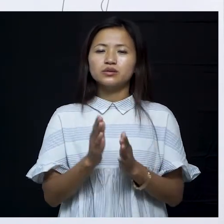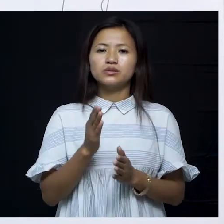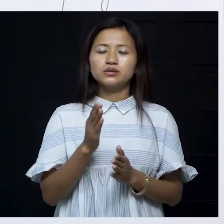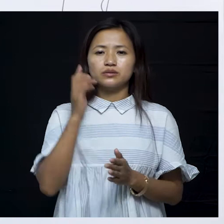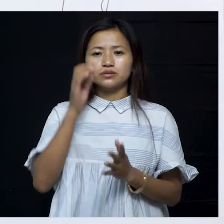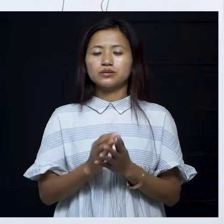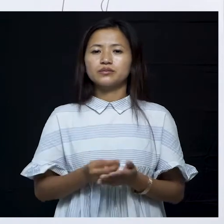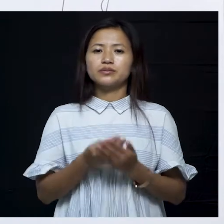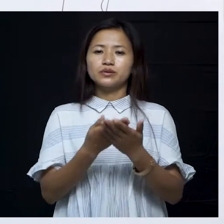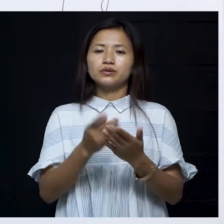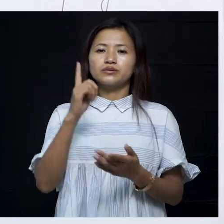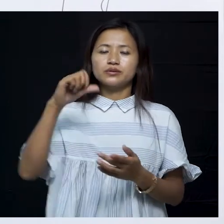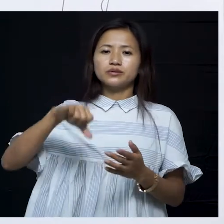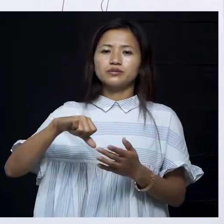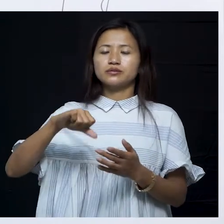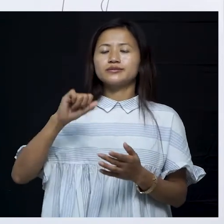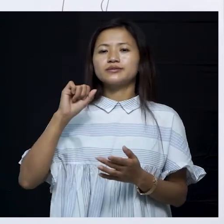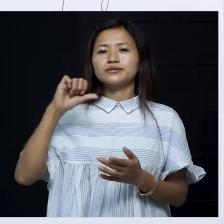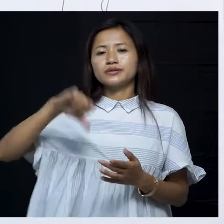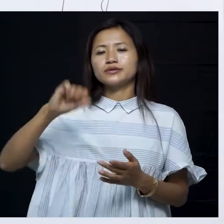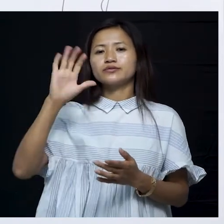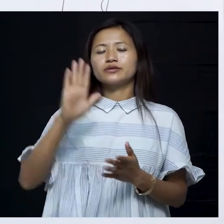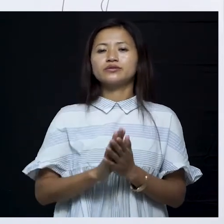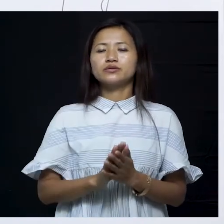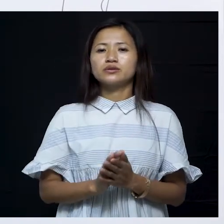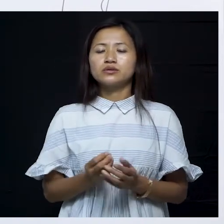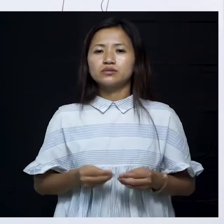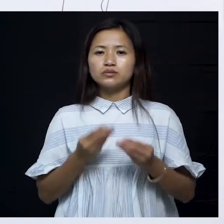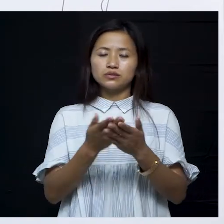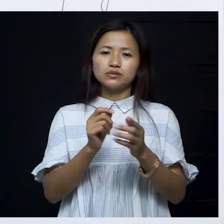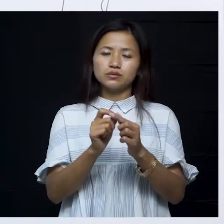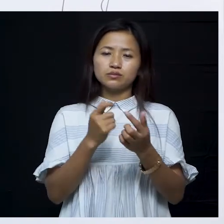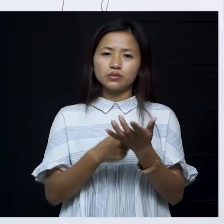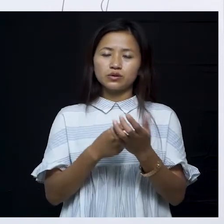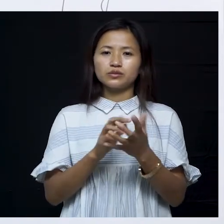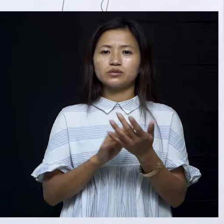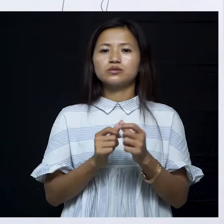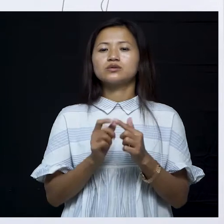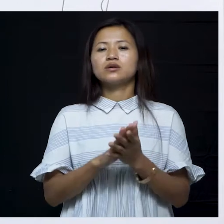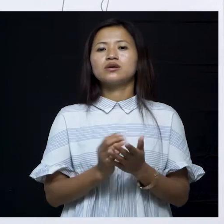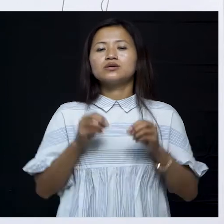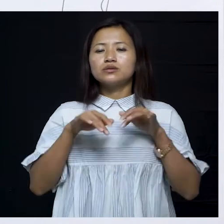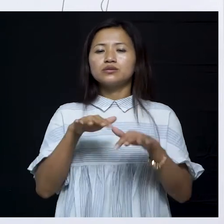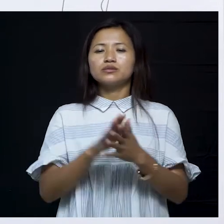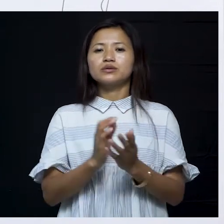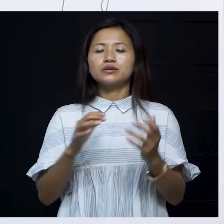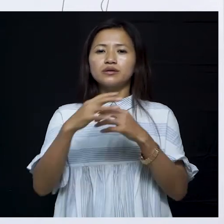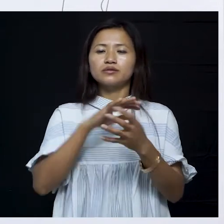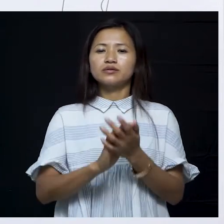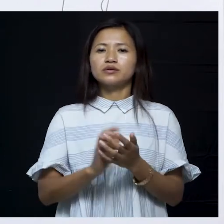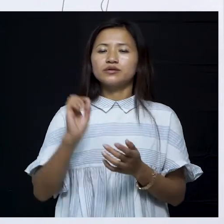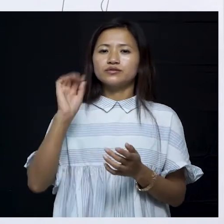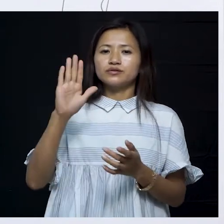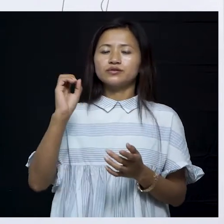This was implemented in 1995, and this program aims to provide employment to the urban poor. It will cover 50 lakh